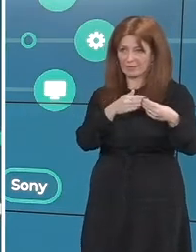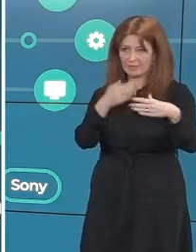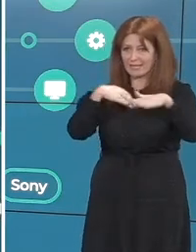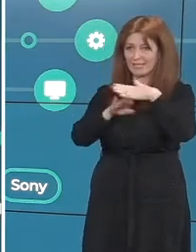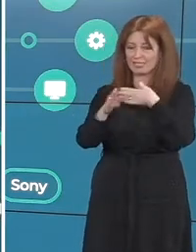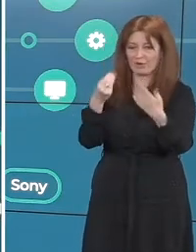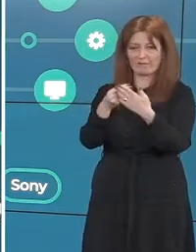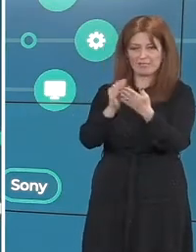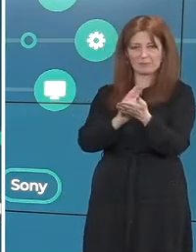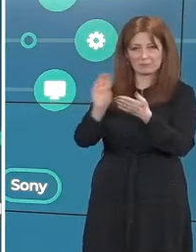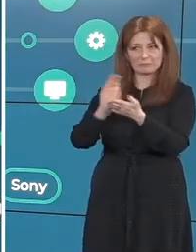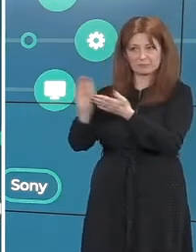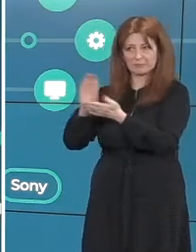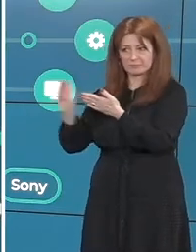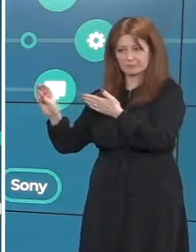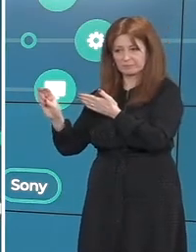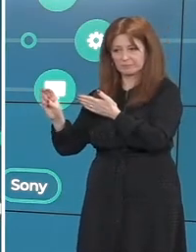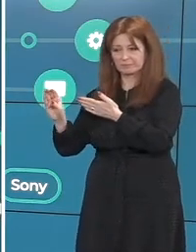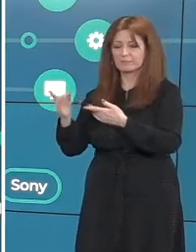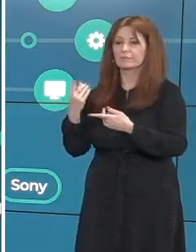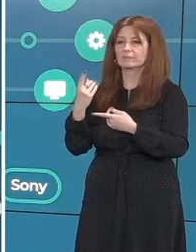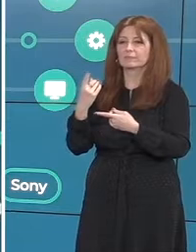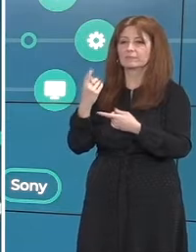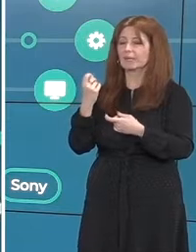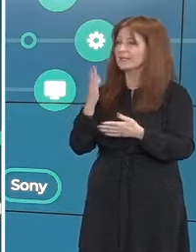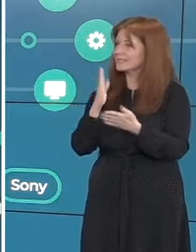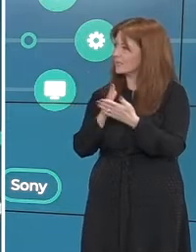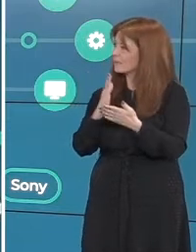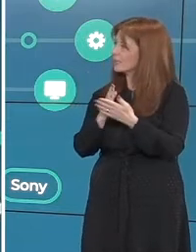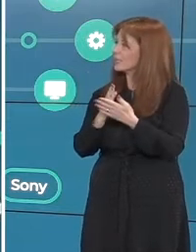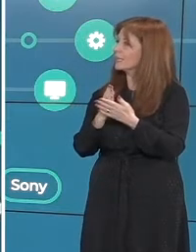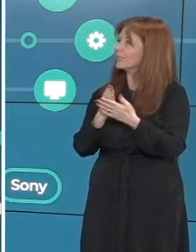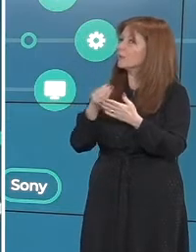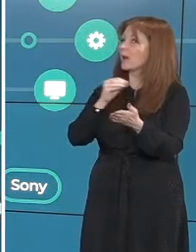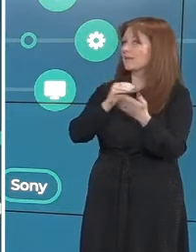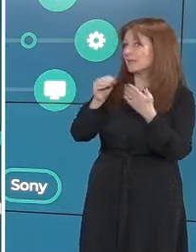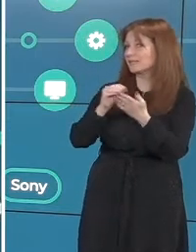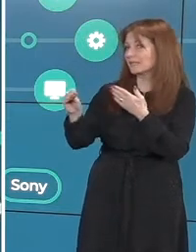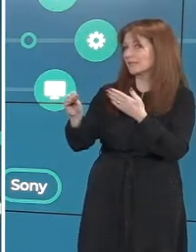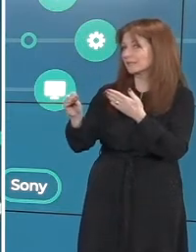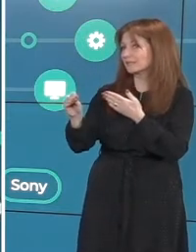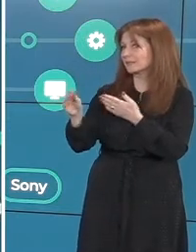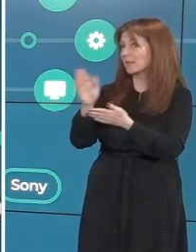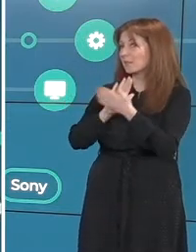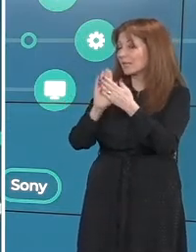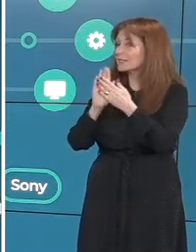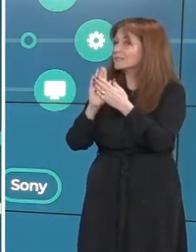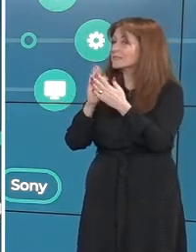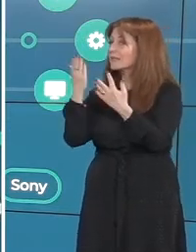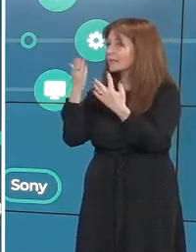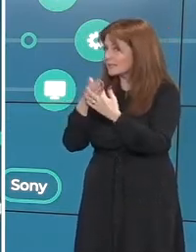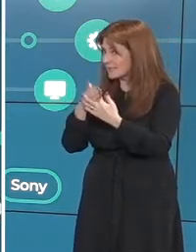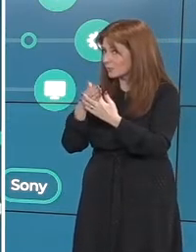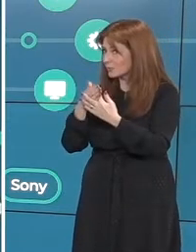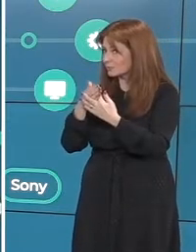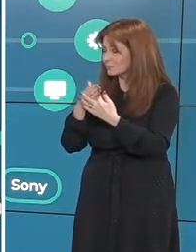certainly useful as folks do more and more in this space to sort of say, actually, by investing in being accessible,